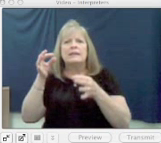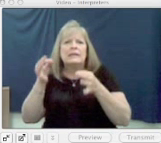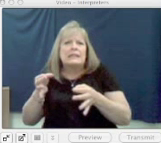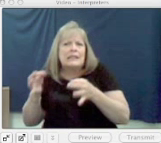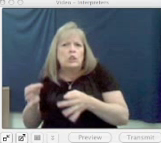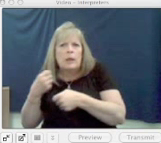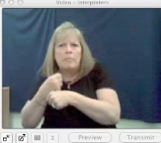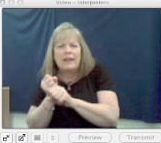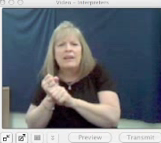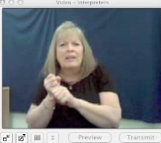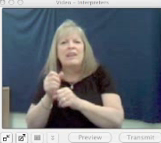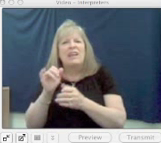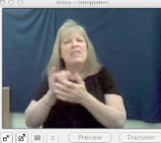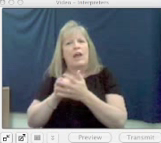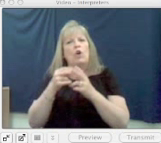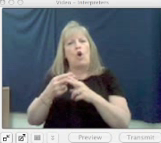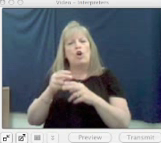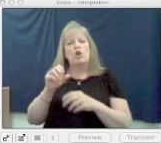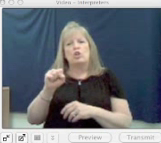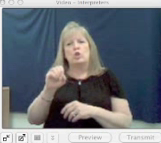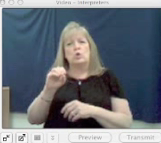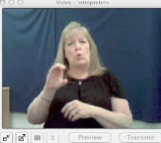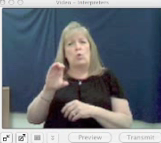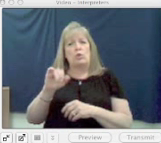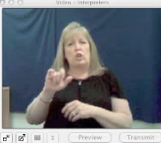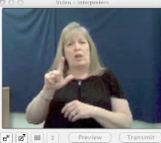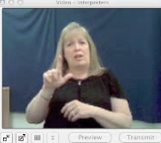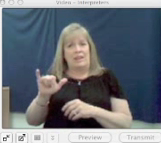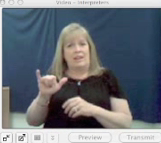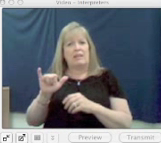socially constructed decision-making.